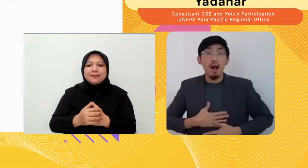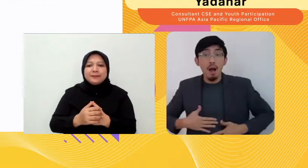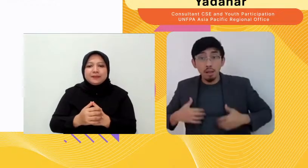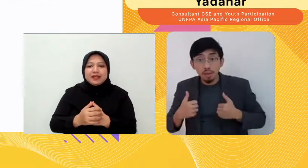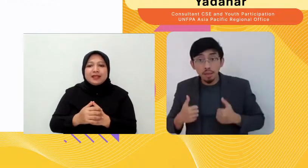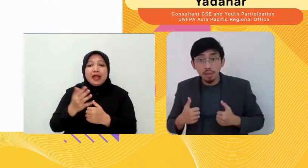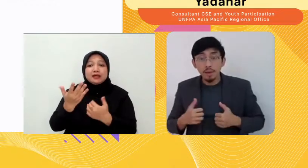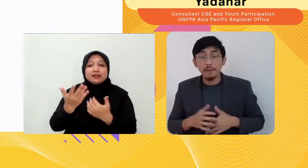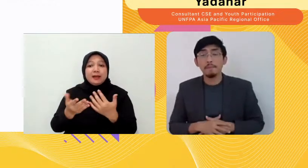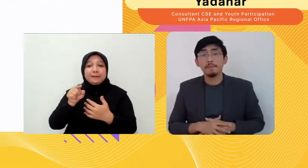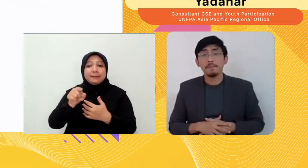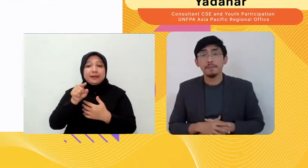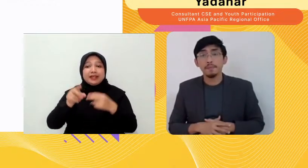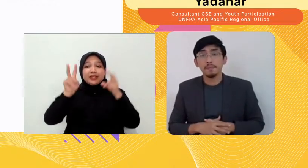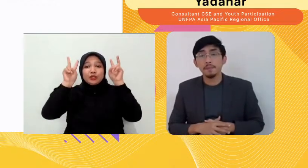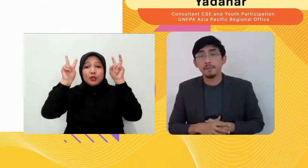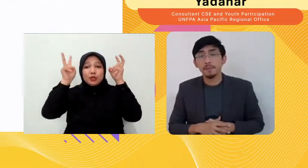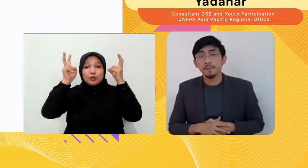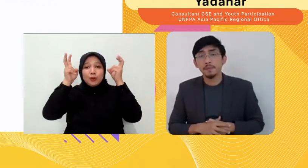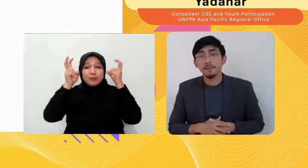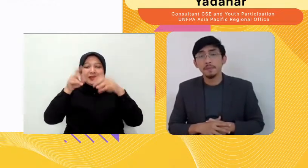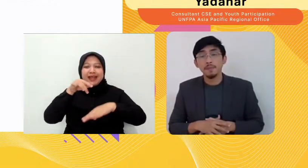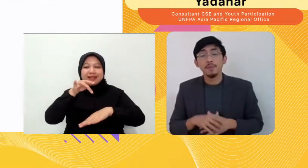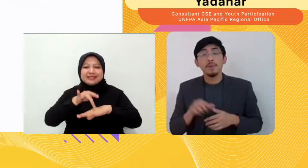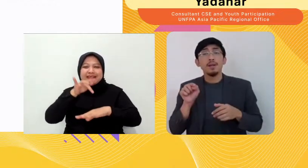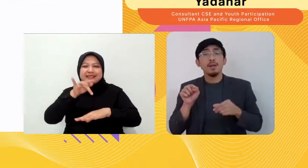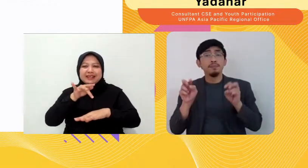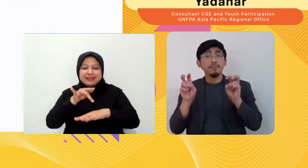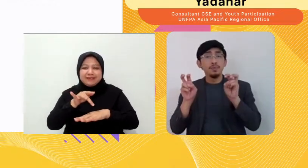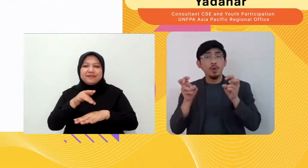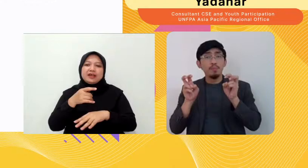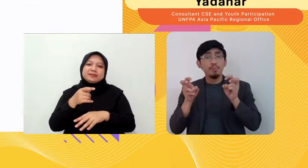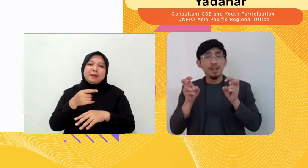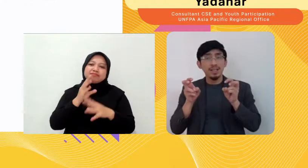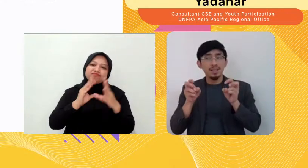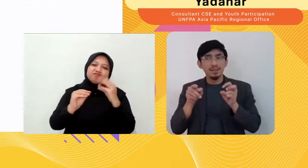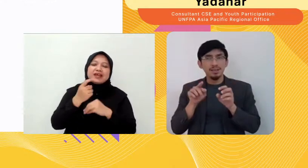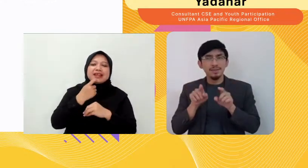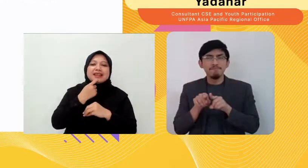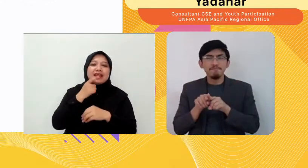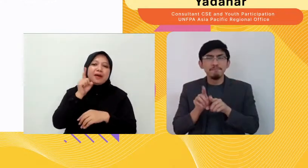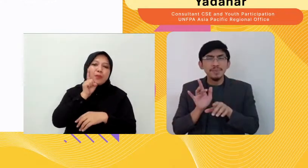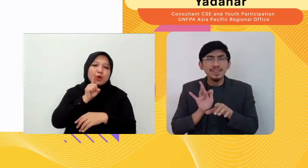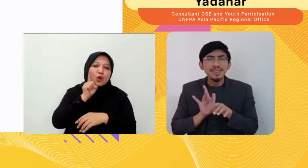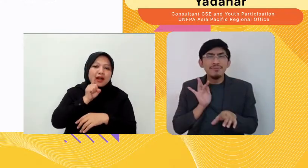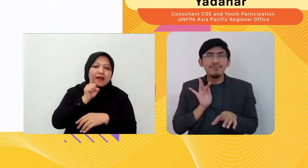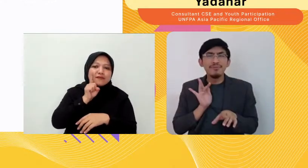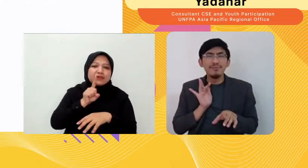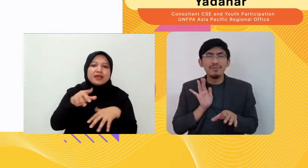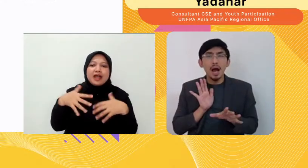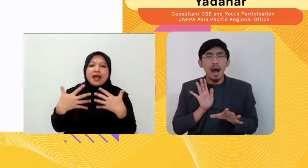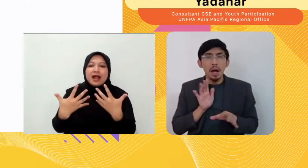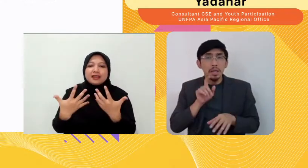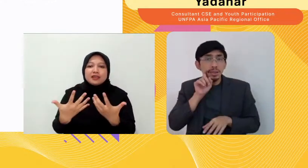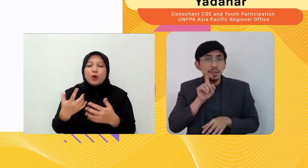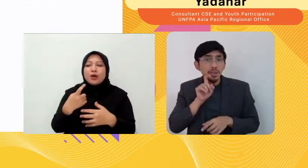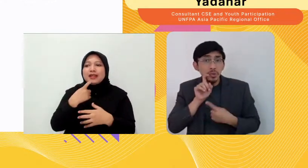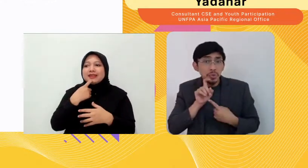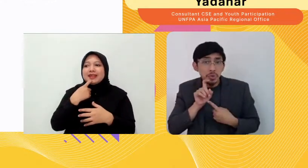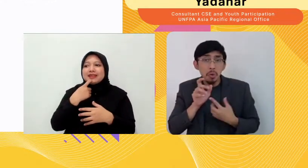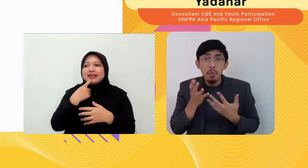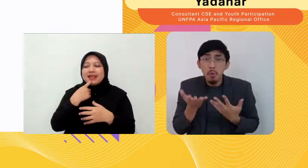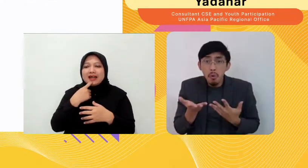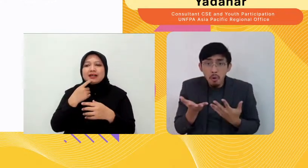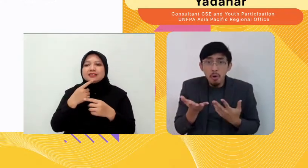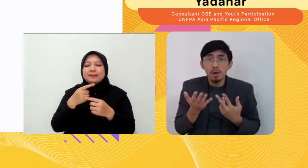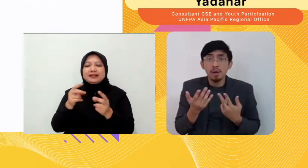and content, such as talking about the pornography, talking about the multiple sexual partner and